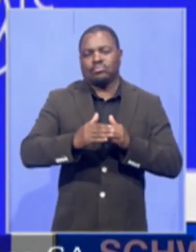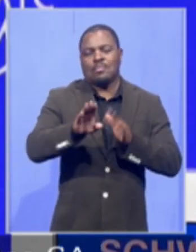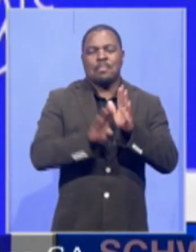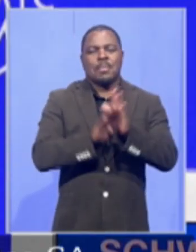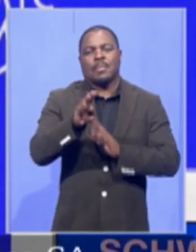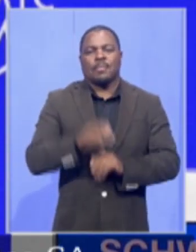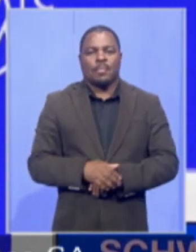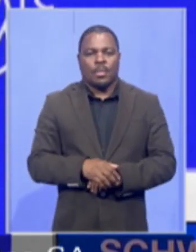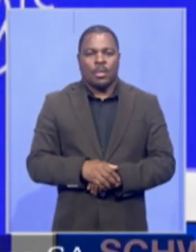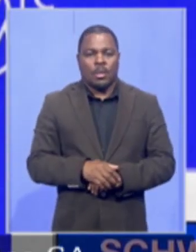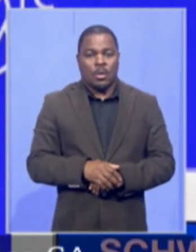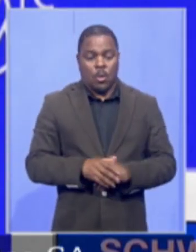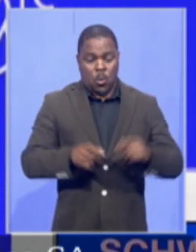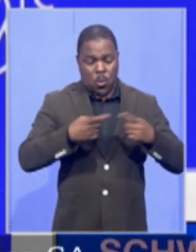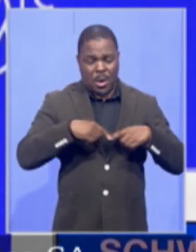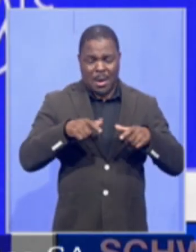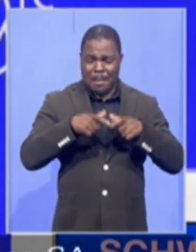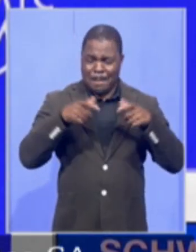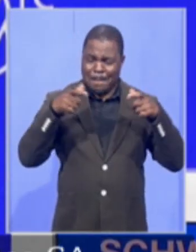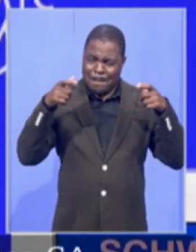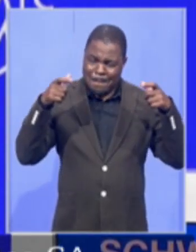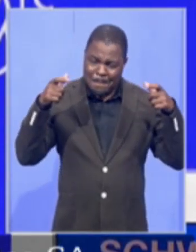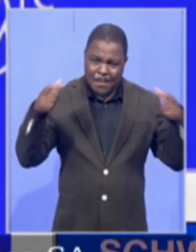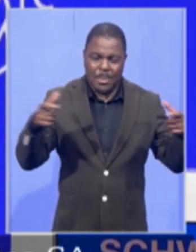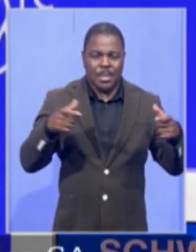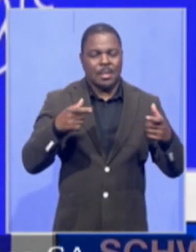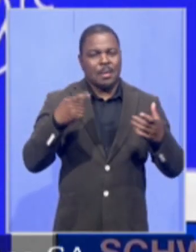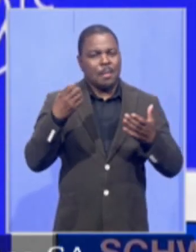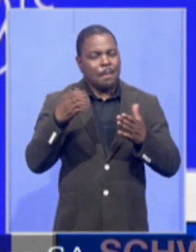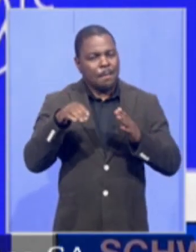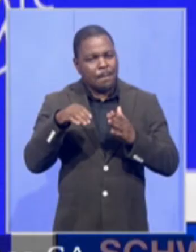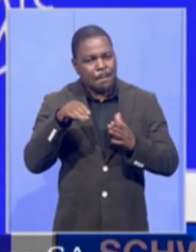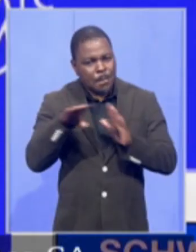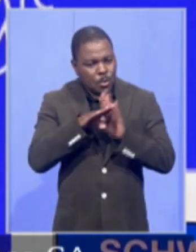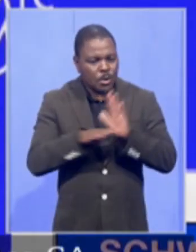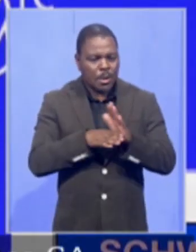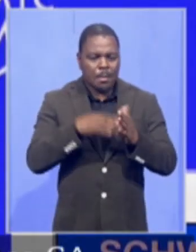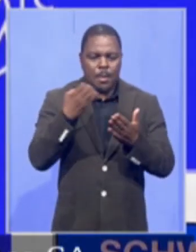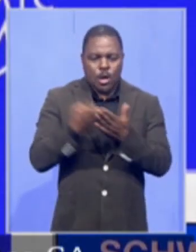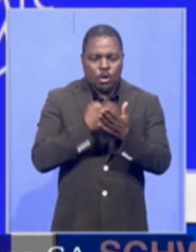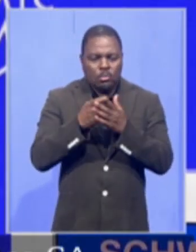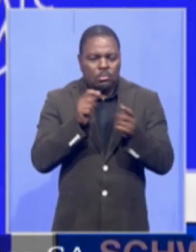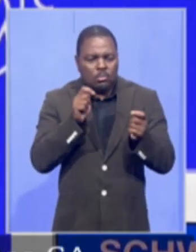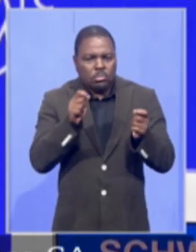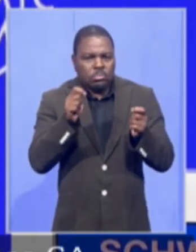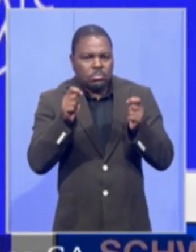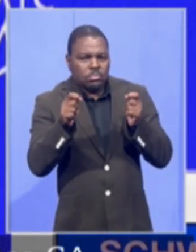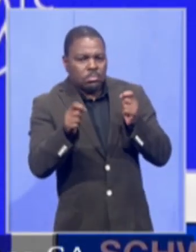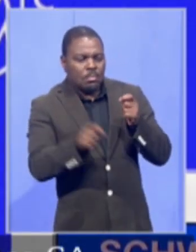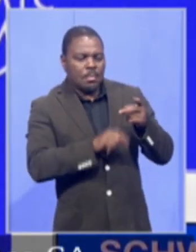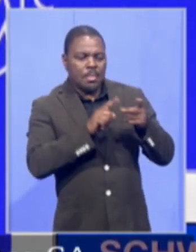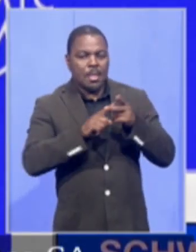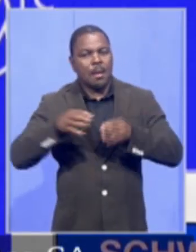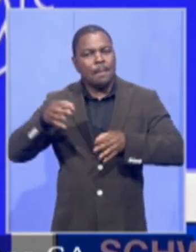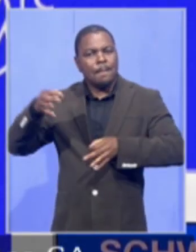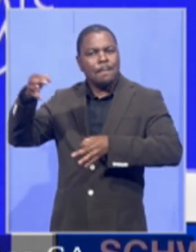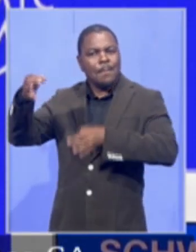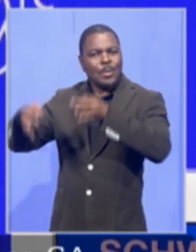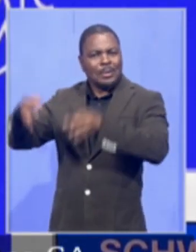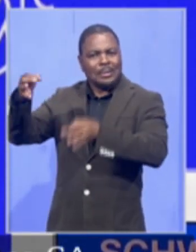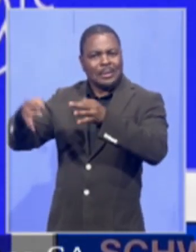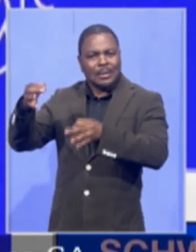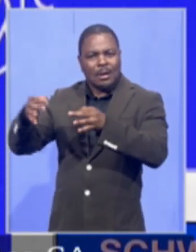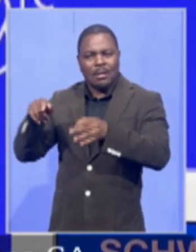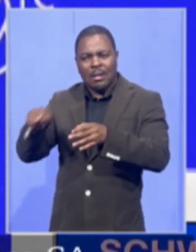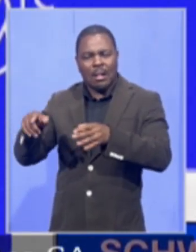a major program of economic reforms and of course the political stability that we